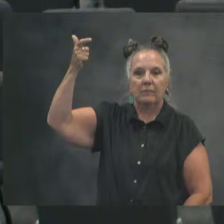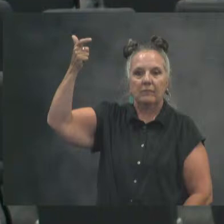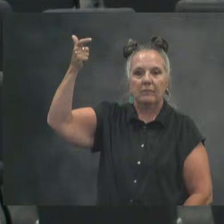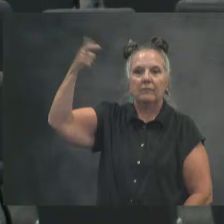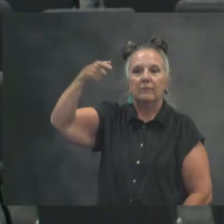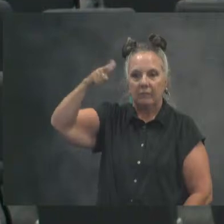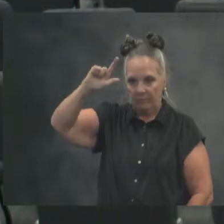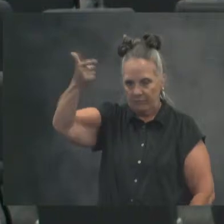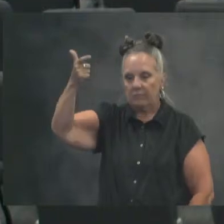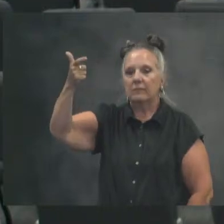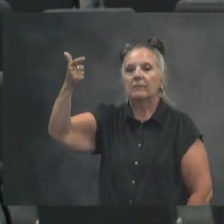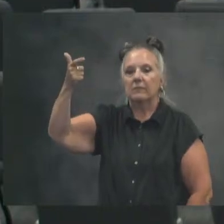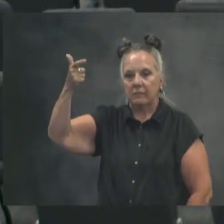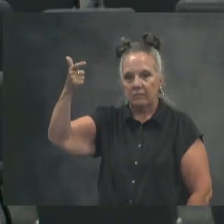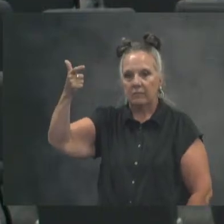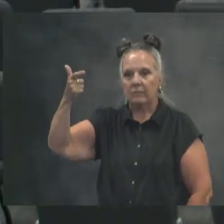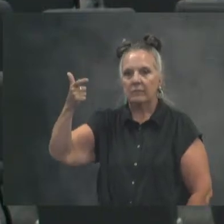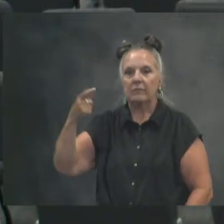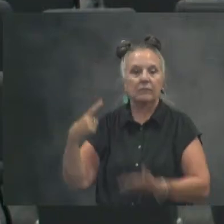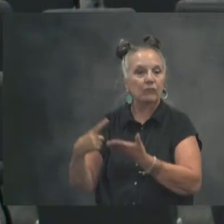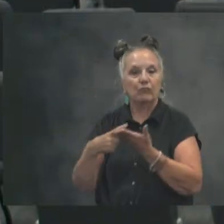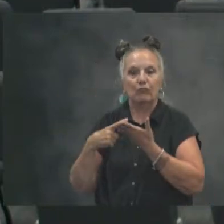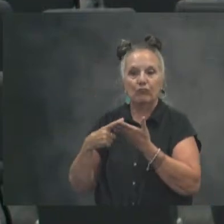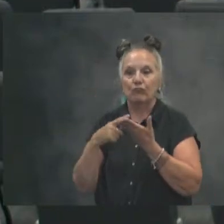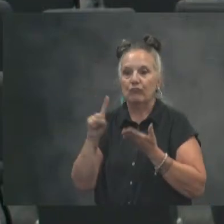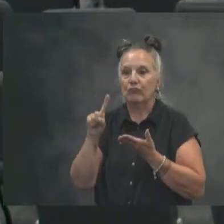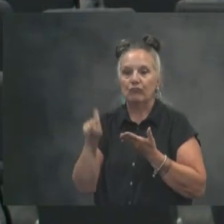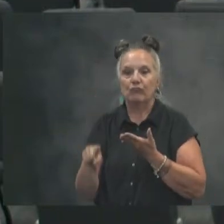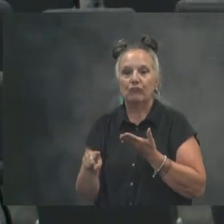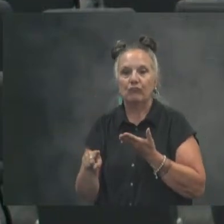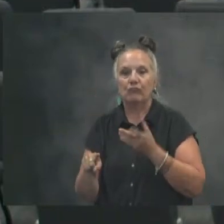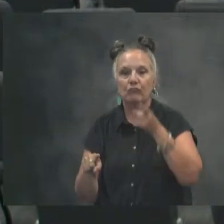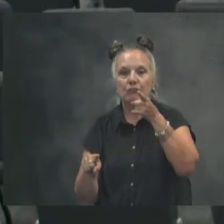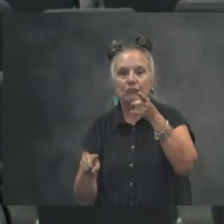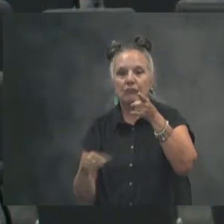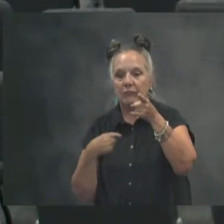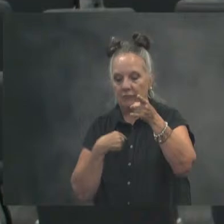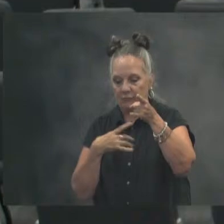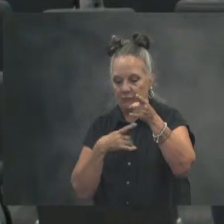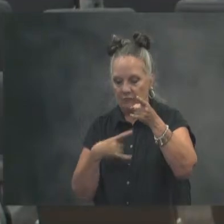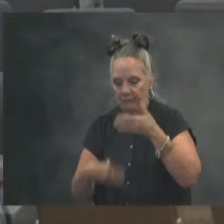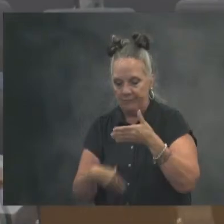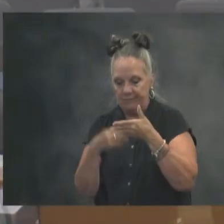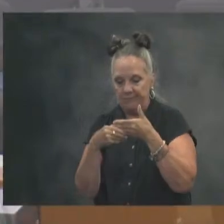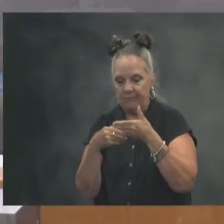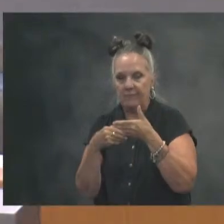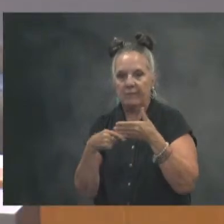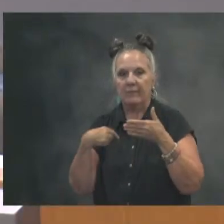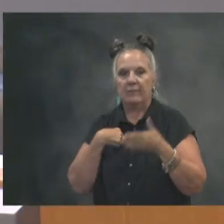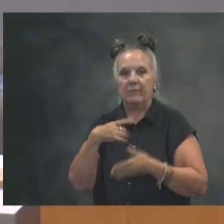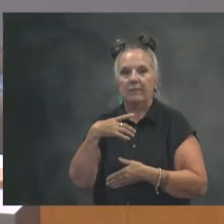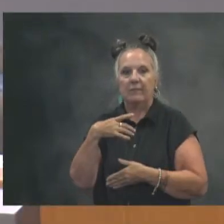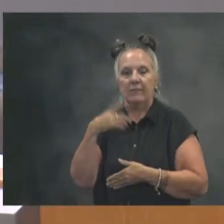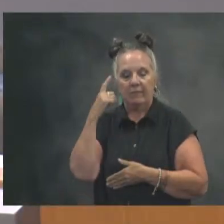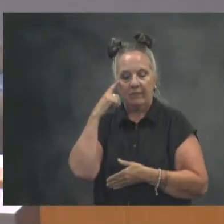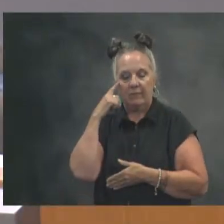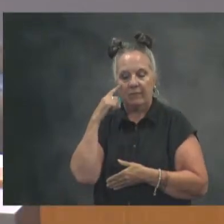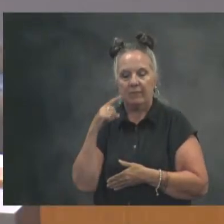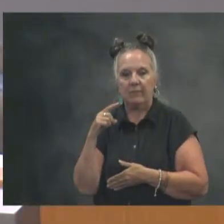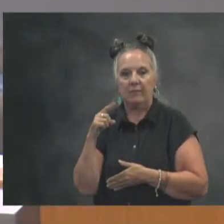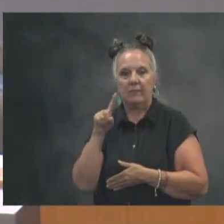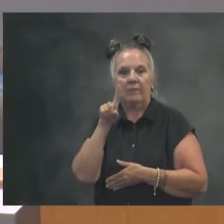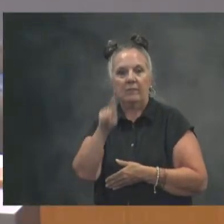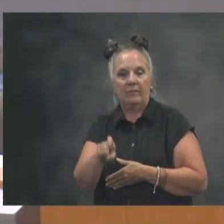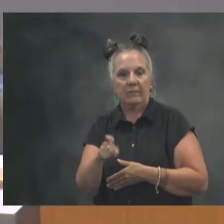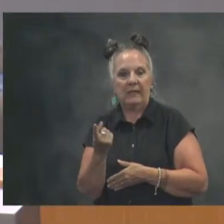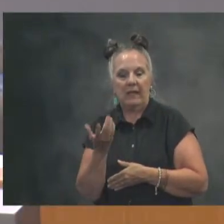Second. Thank you, Mr. Bickford. Any discussion, any questions? I would just like to add that I think it was Mr. Gessford asked a question about